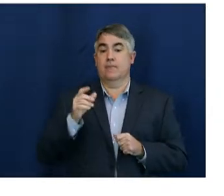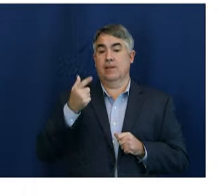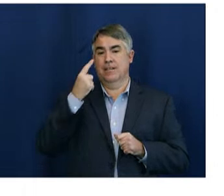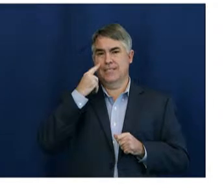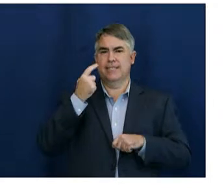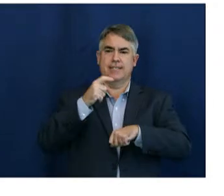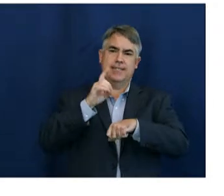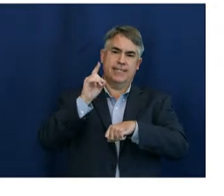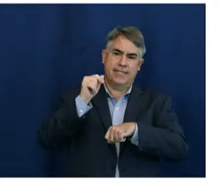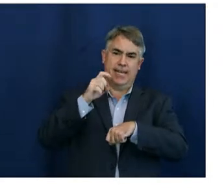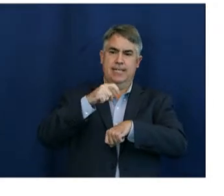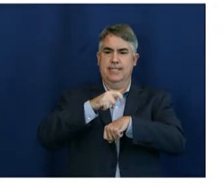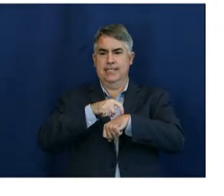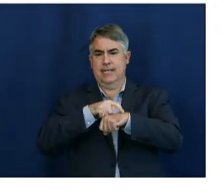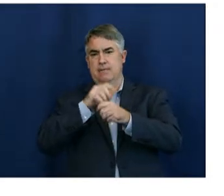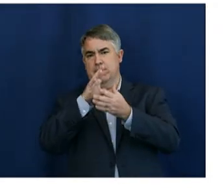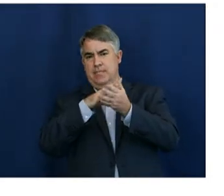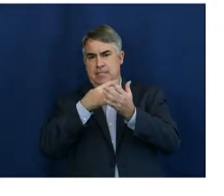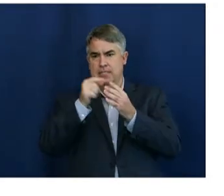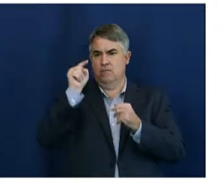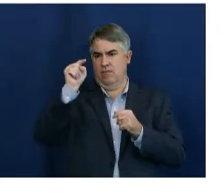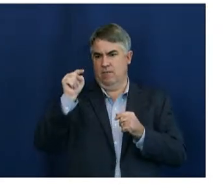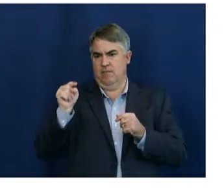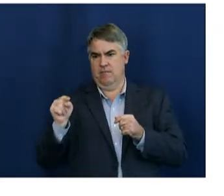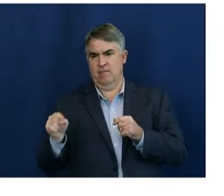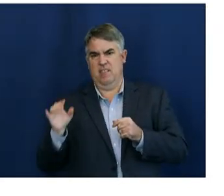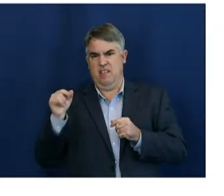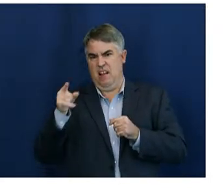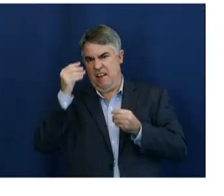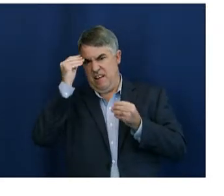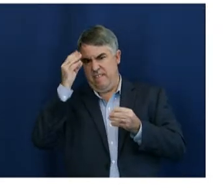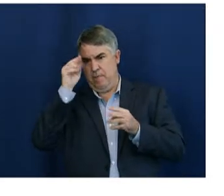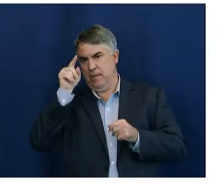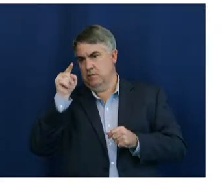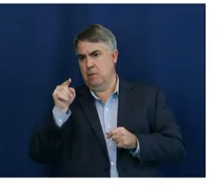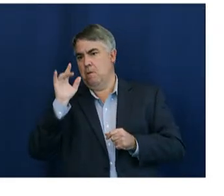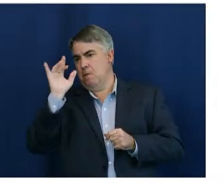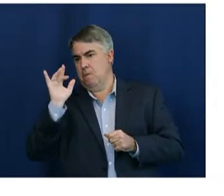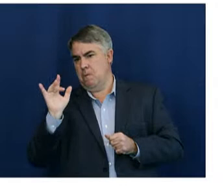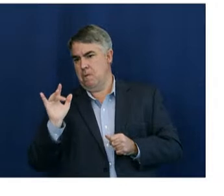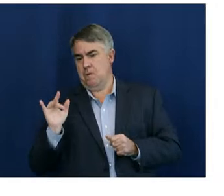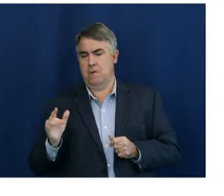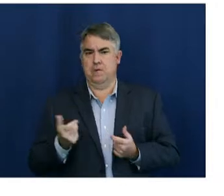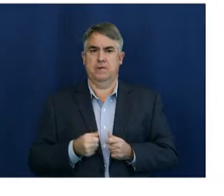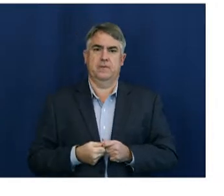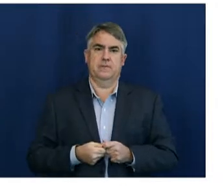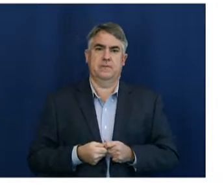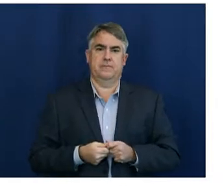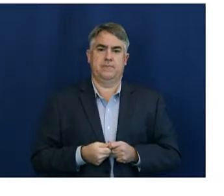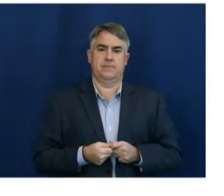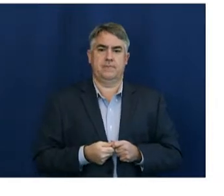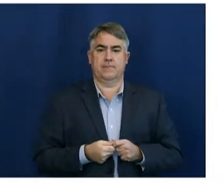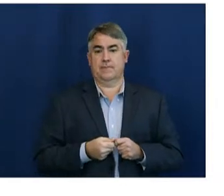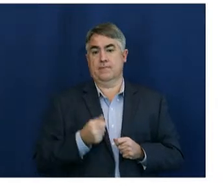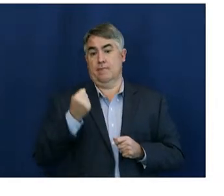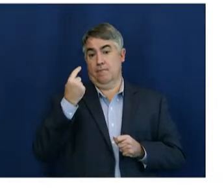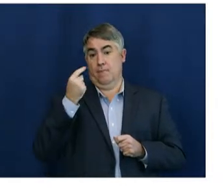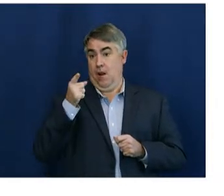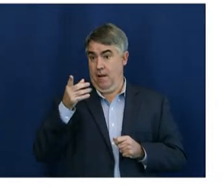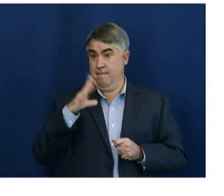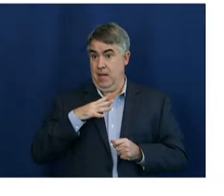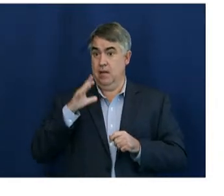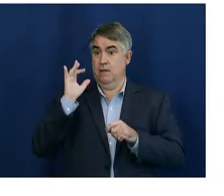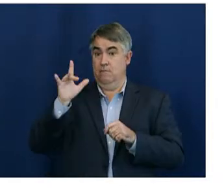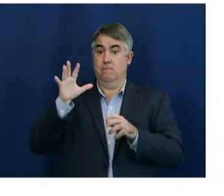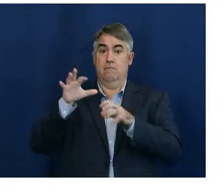it's open, as well as the address for you to click on. Plus, you have the ability to click on the next box below to schedule your appointment.